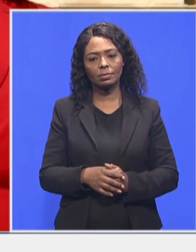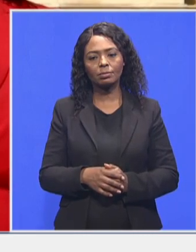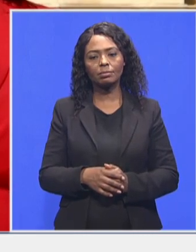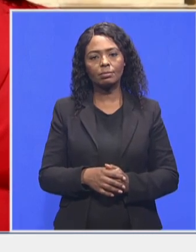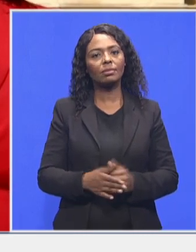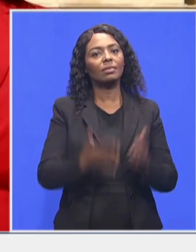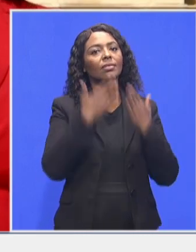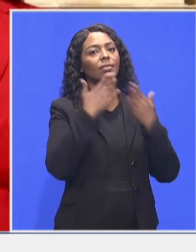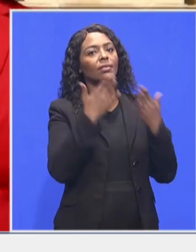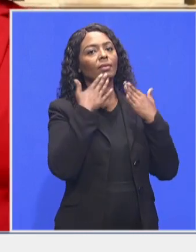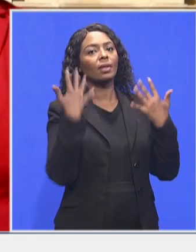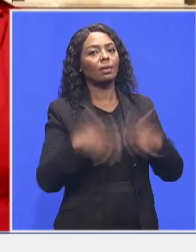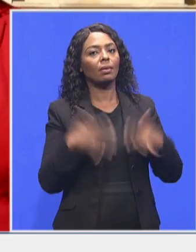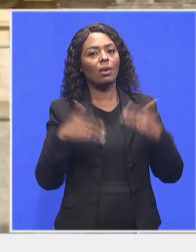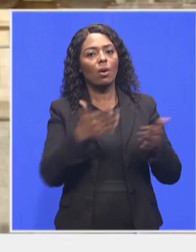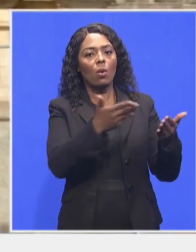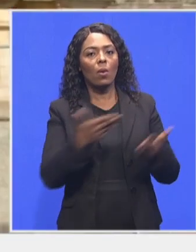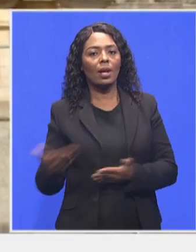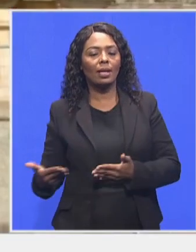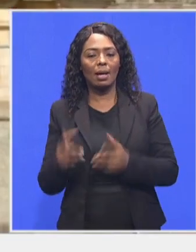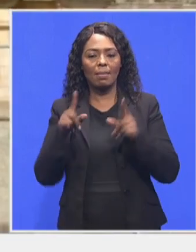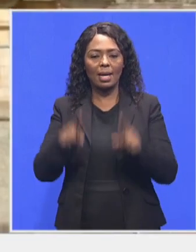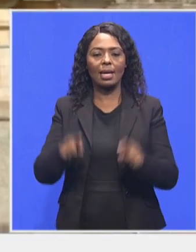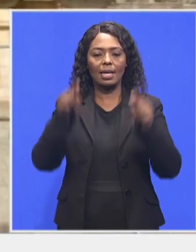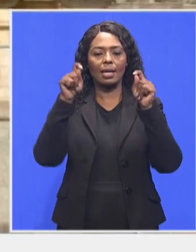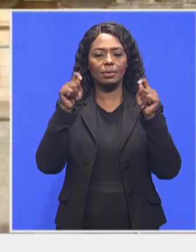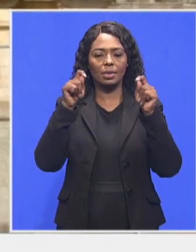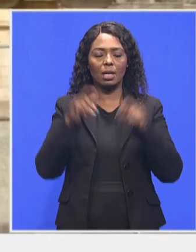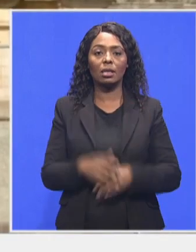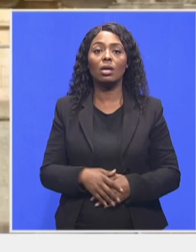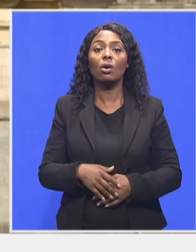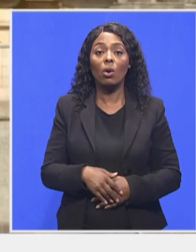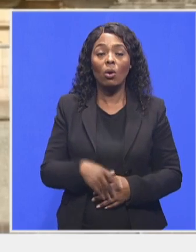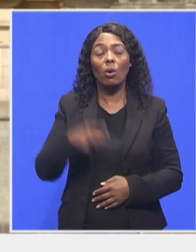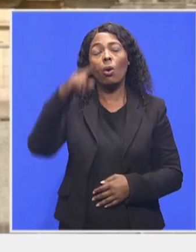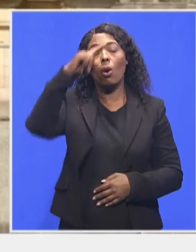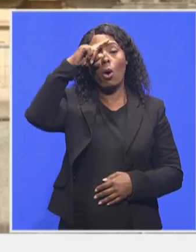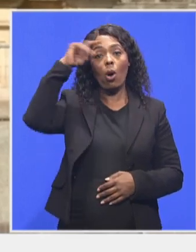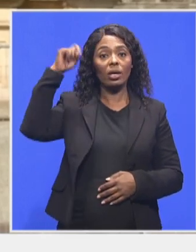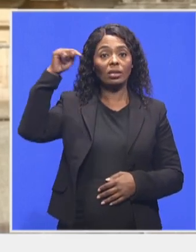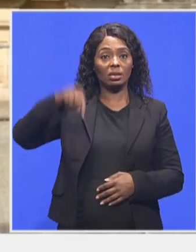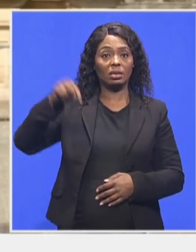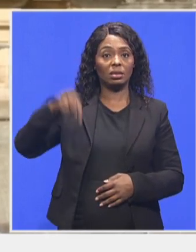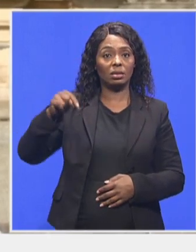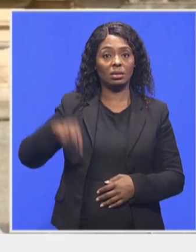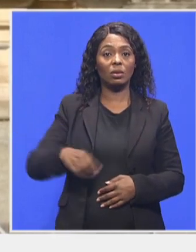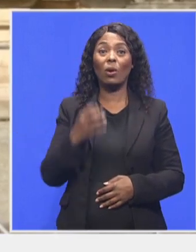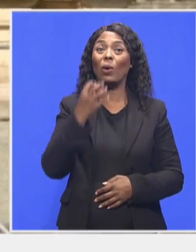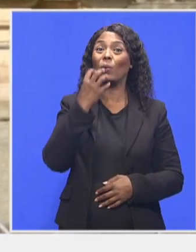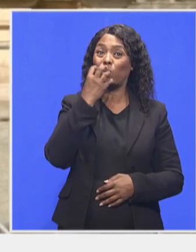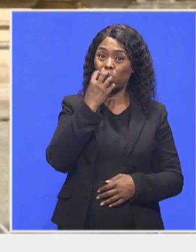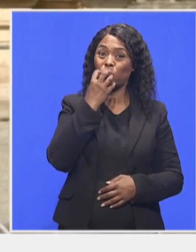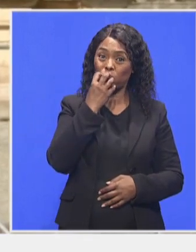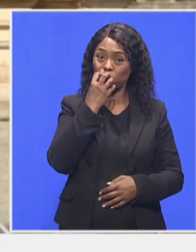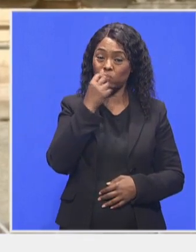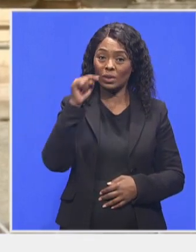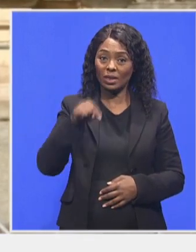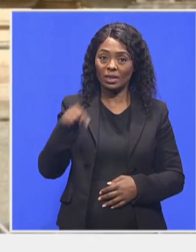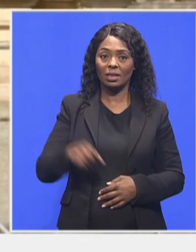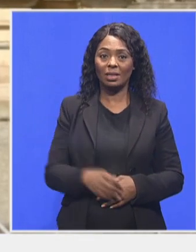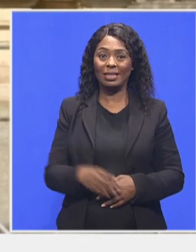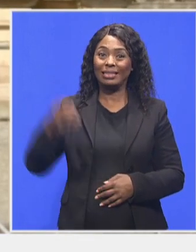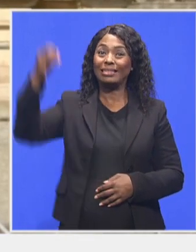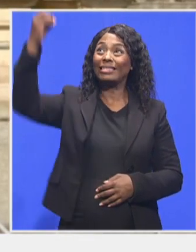Thanks very much and welcome to Cape Town. It's an extremely hot and intensely sunny day here in Cape